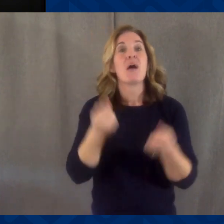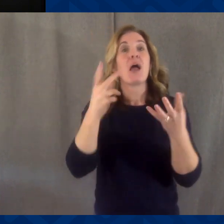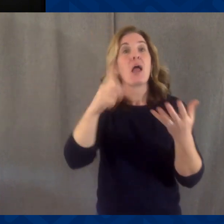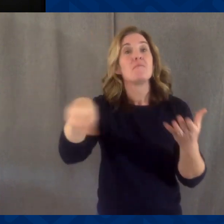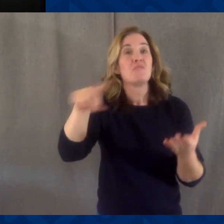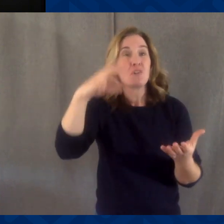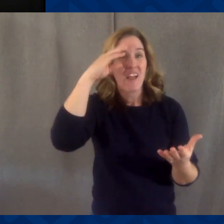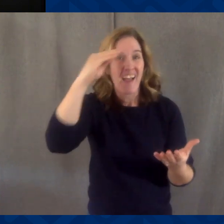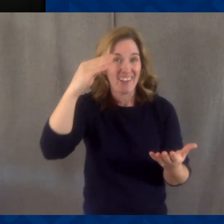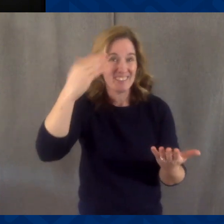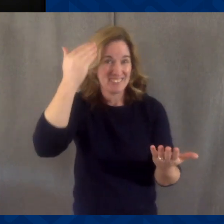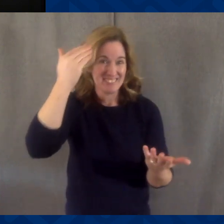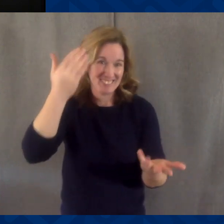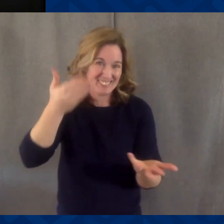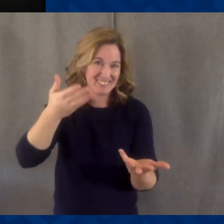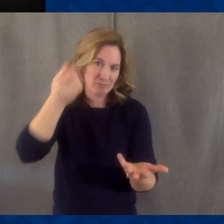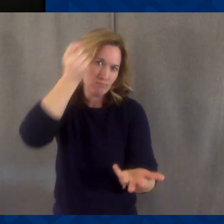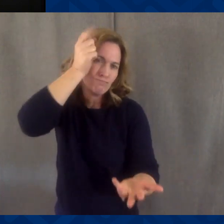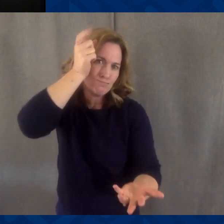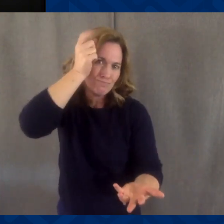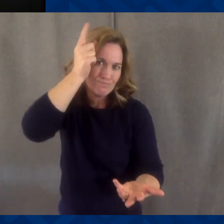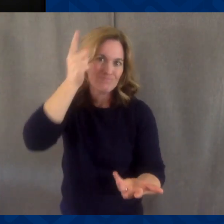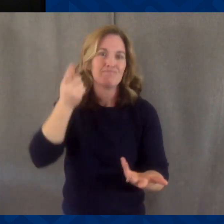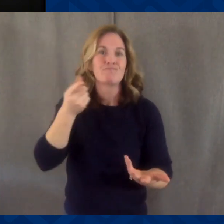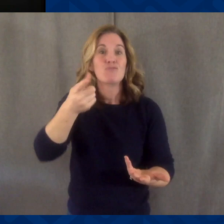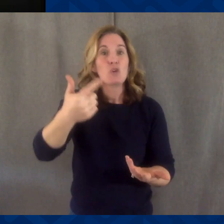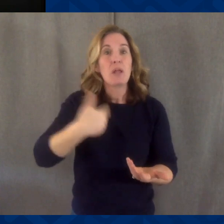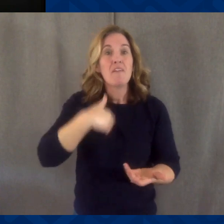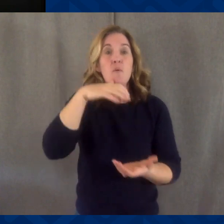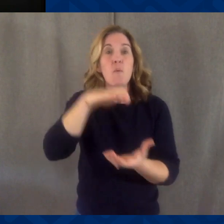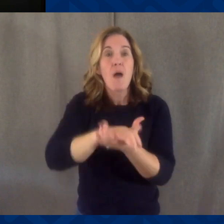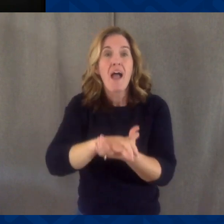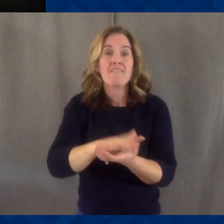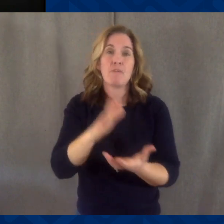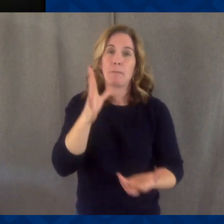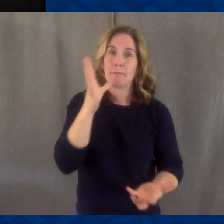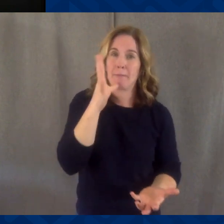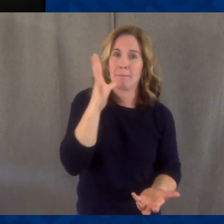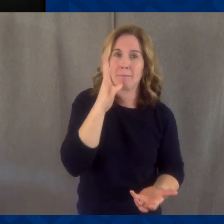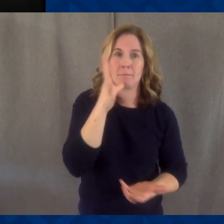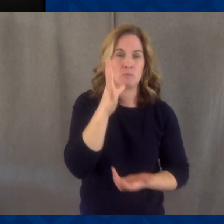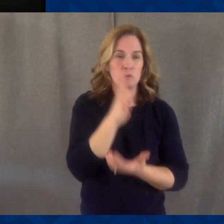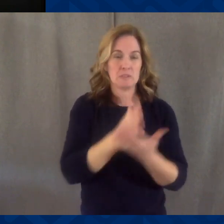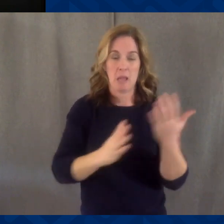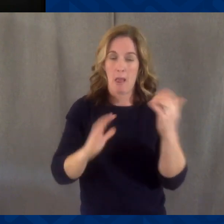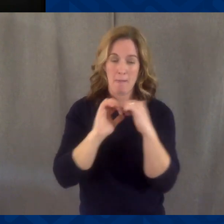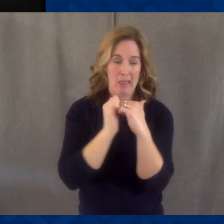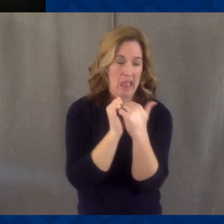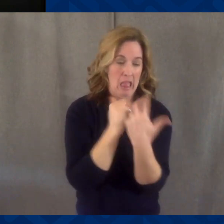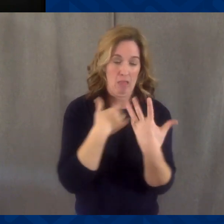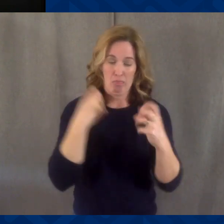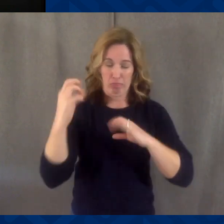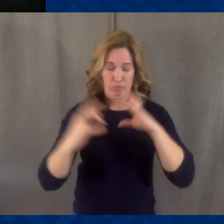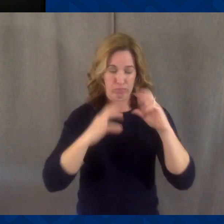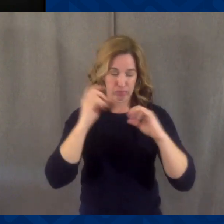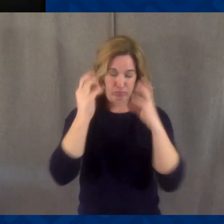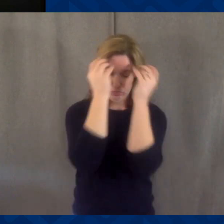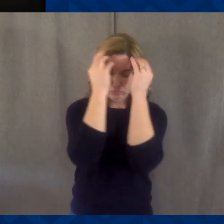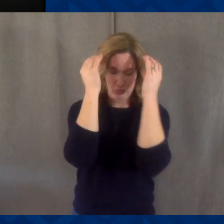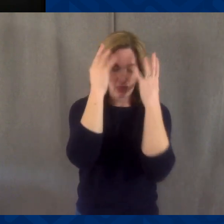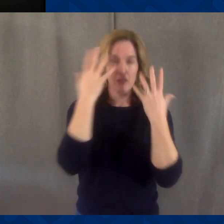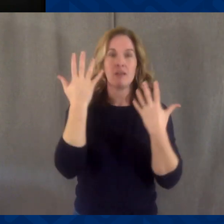to this? Do you have a wife or a mom who somehow, by some means of witchcraft and wizardry, they just seem to